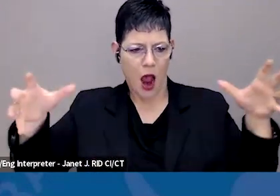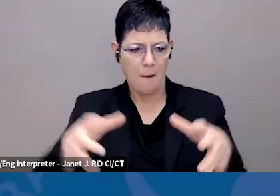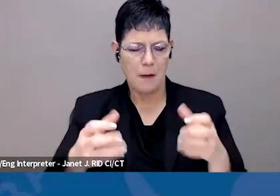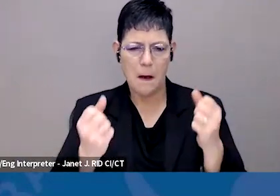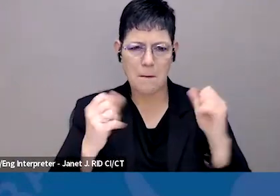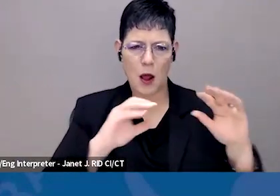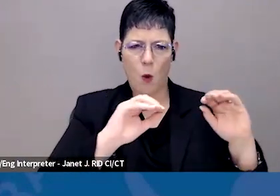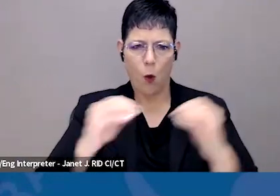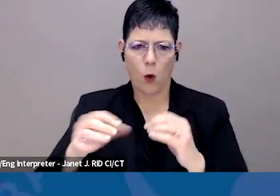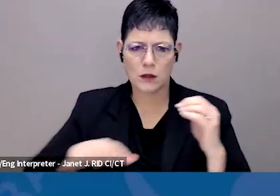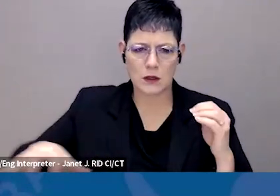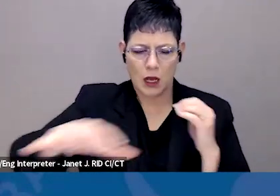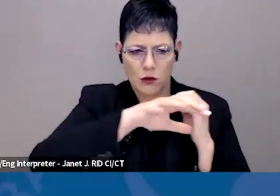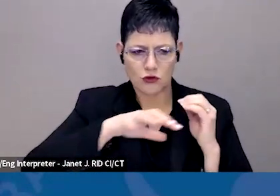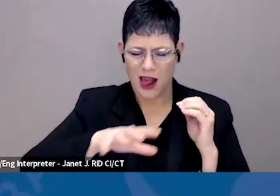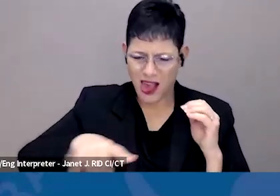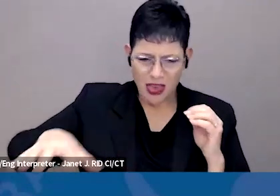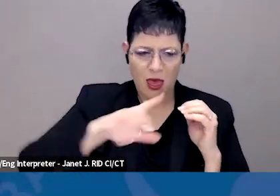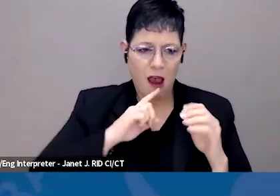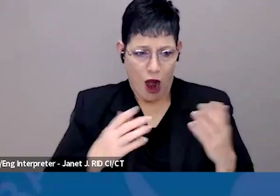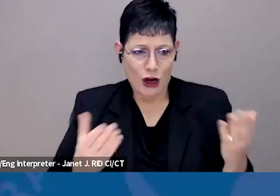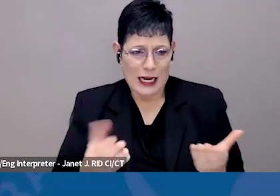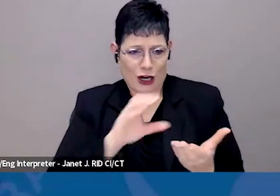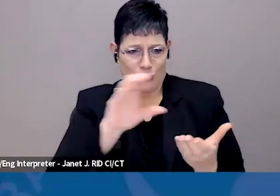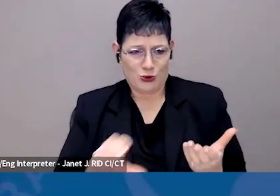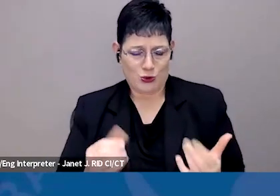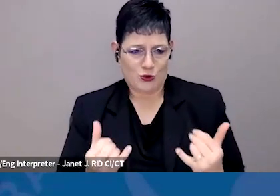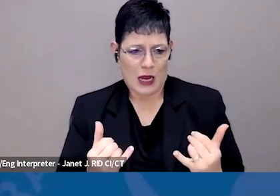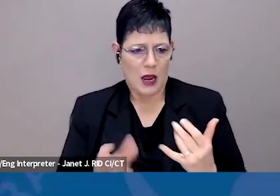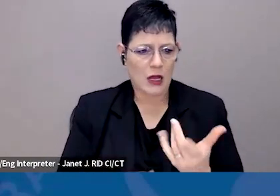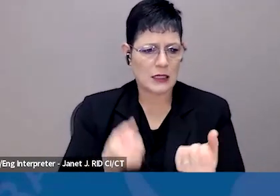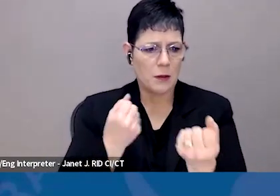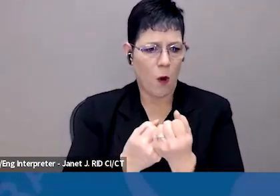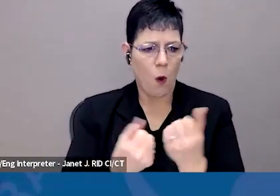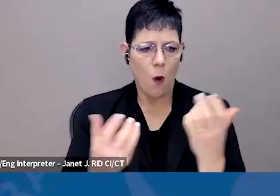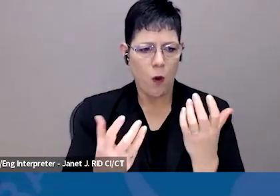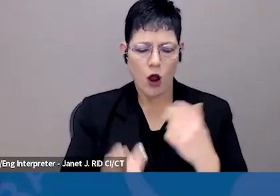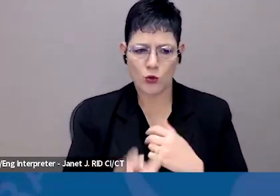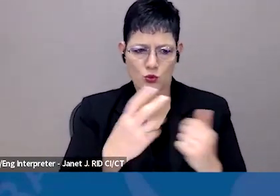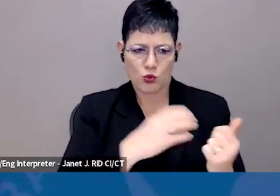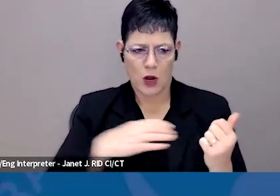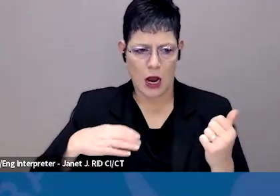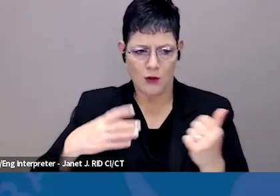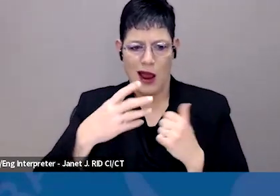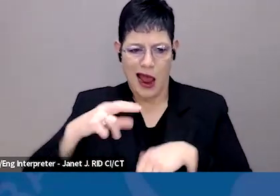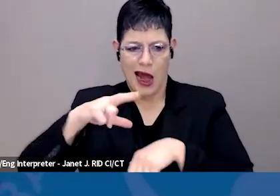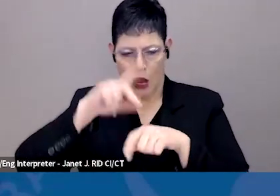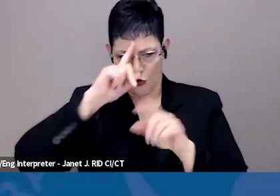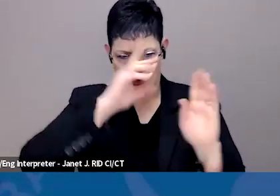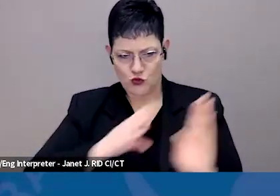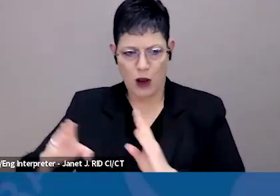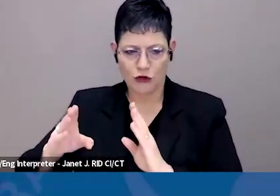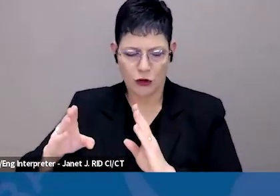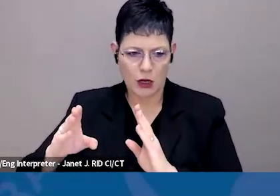organizations, many of whom are on this Zoom today, to support the efforts of the two councils and the national strategy that the